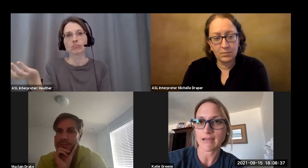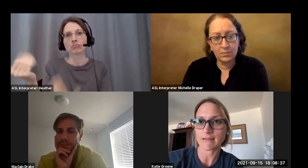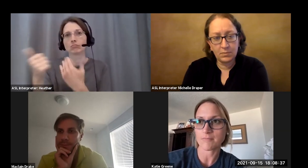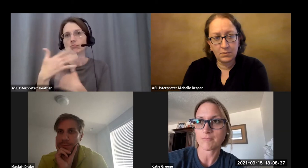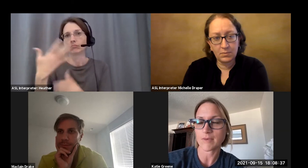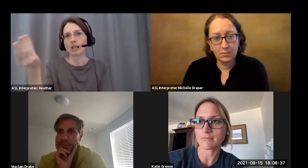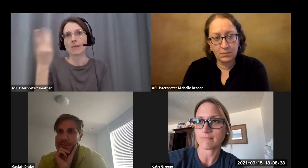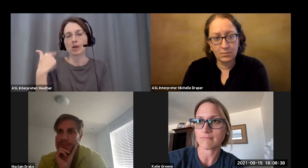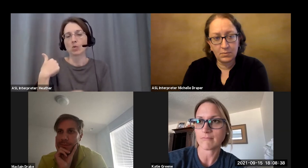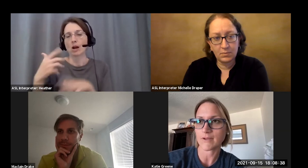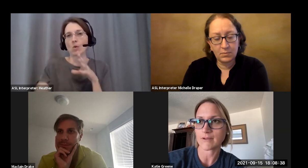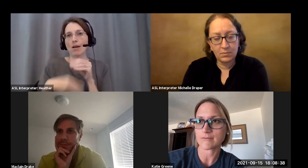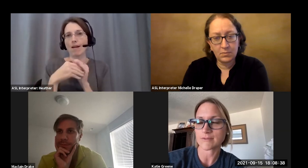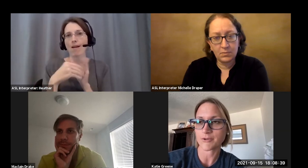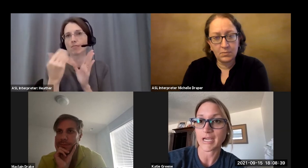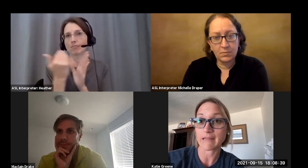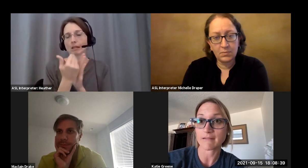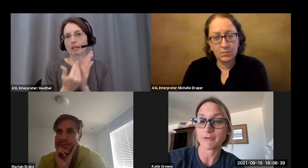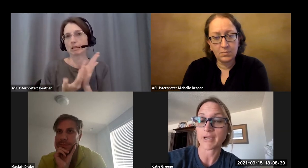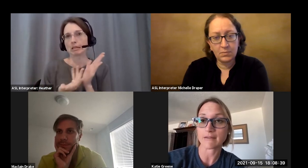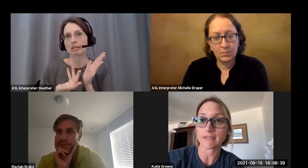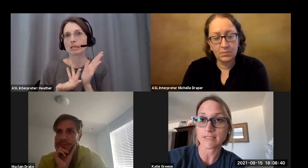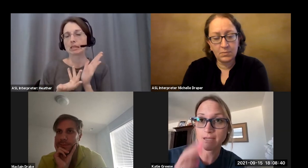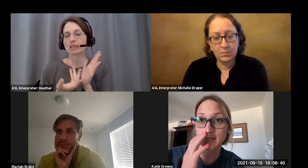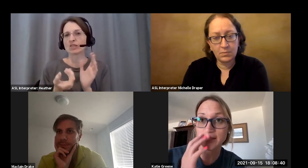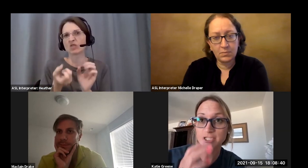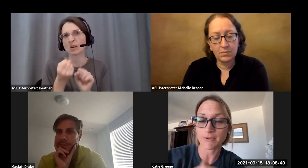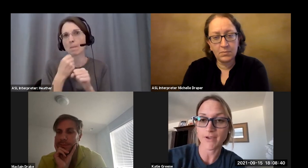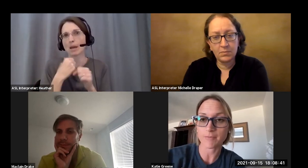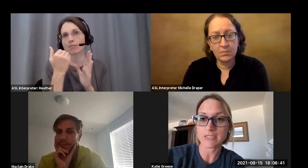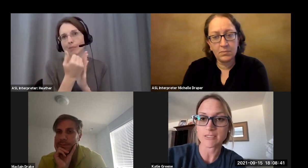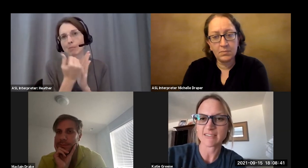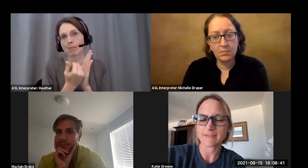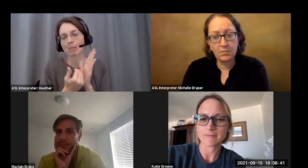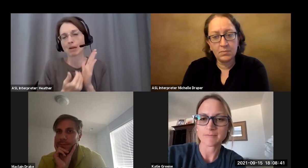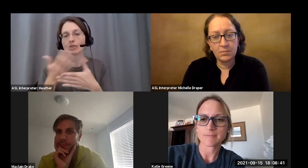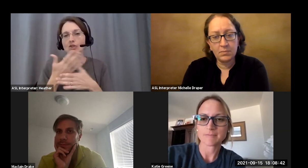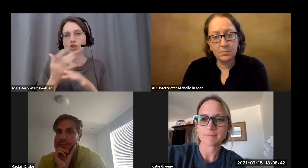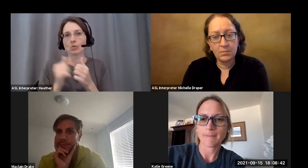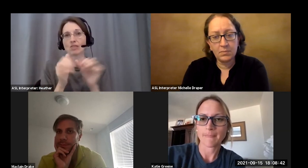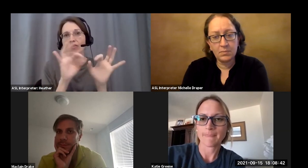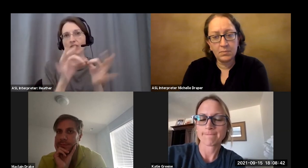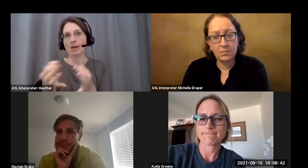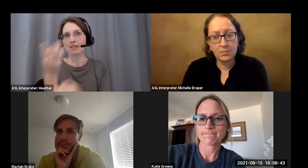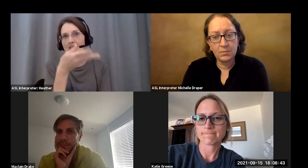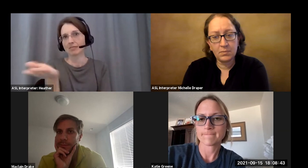I can add them and create a list that I can share with families.